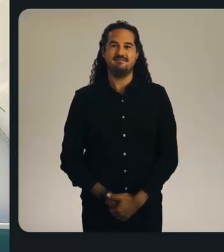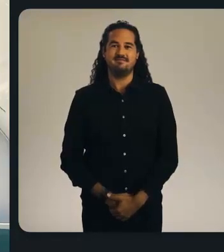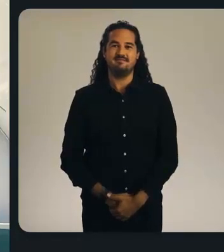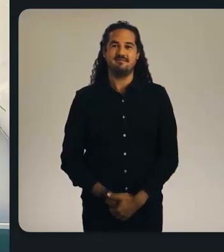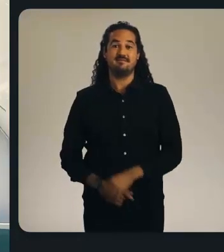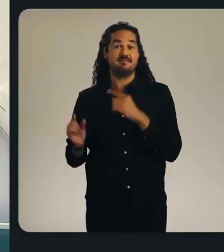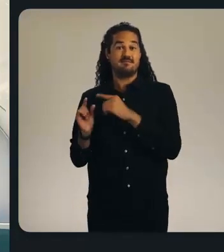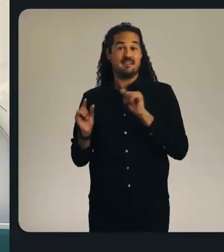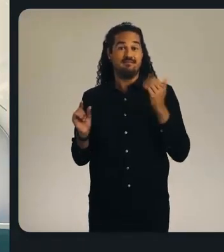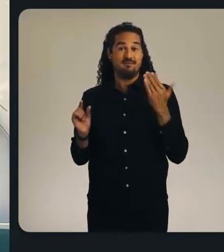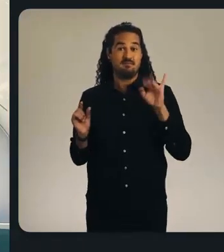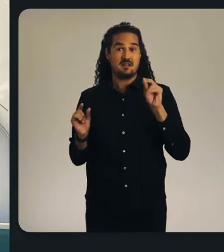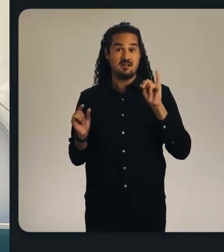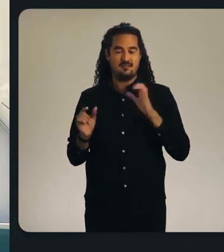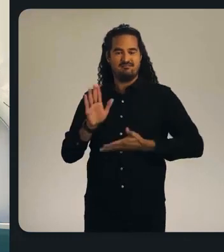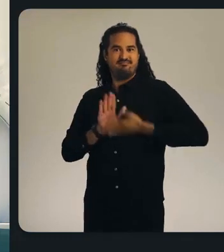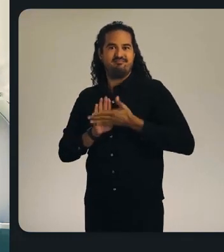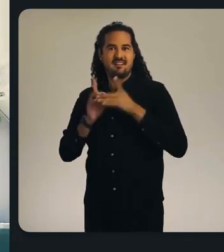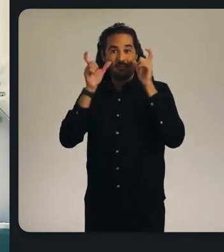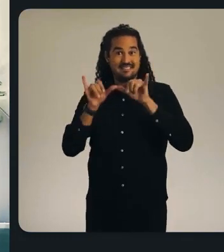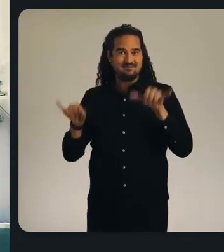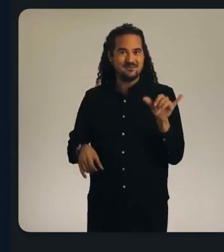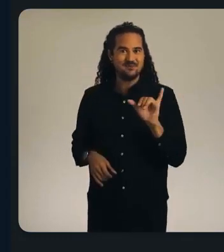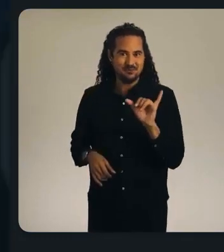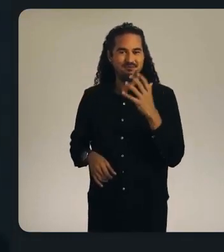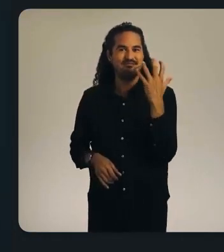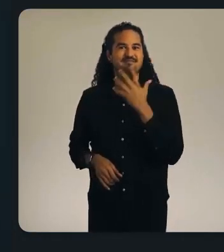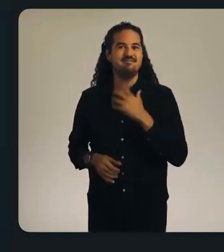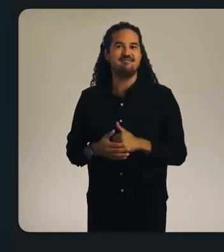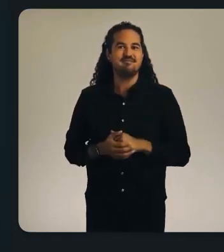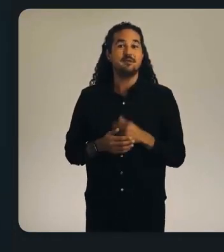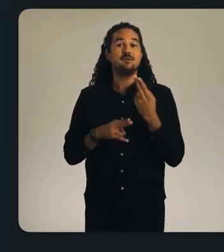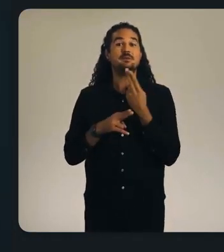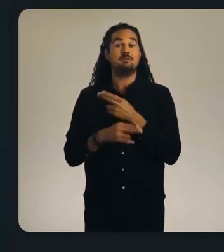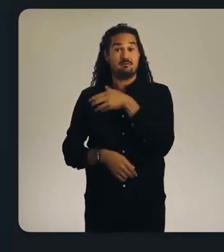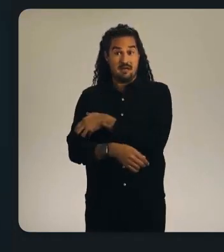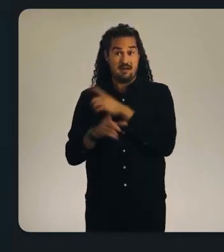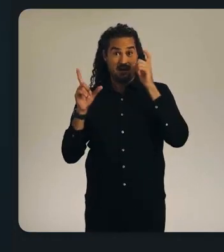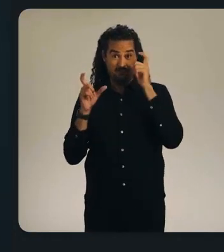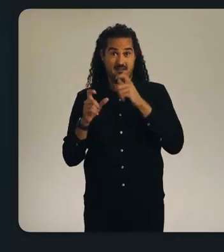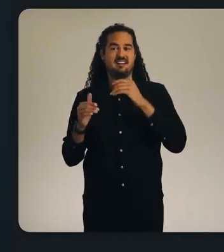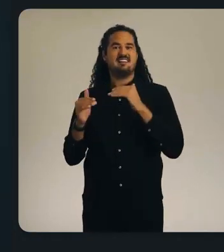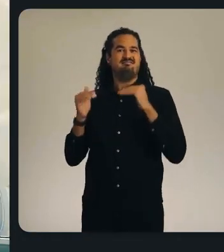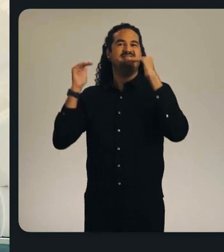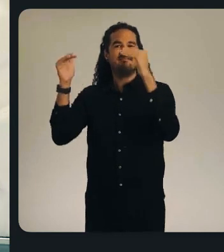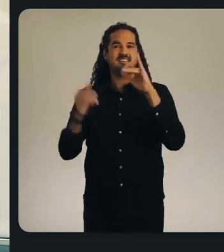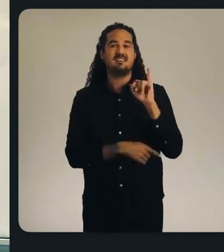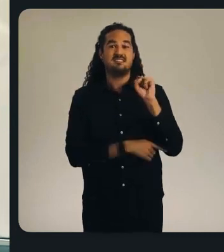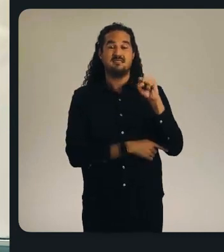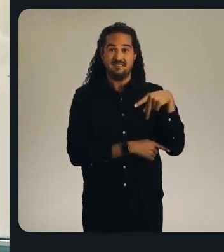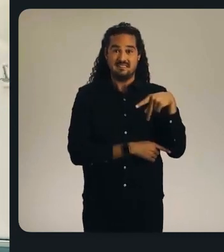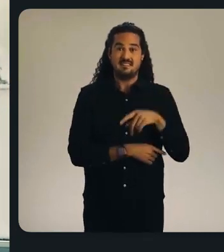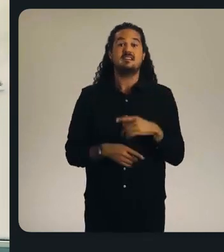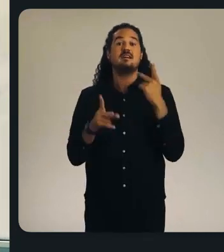A15 Bionic also powers the amazing camera system on iPhone 13. It combines our powerful cameras, next-generation image signal processor, and